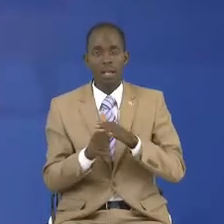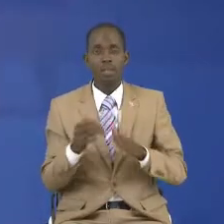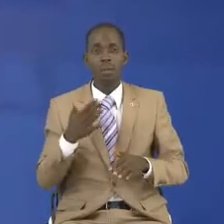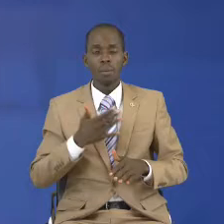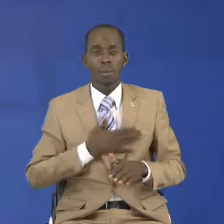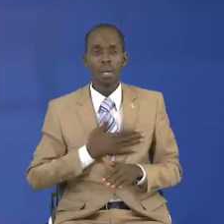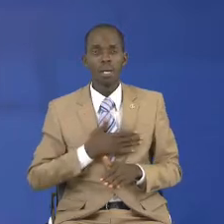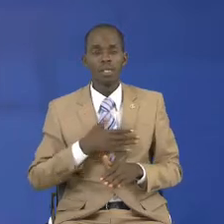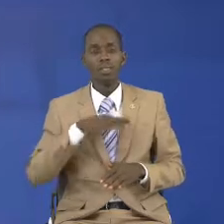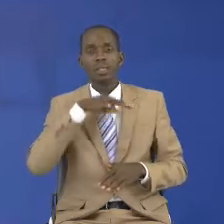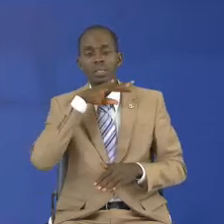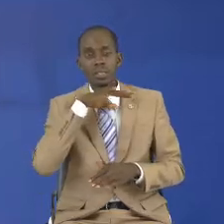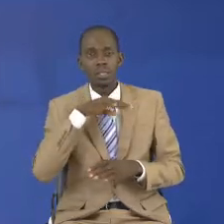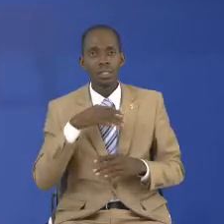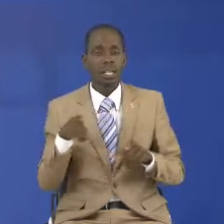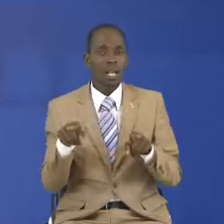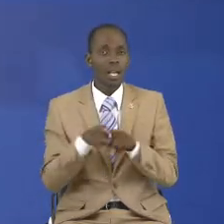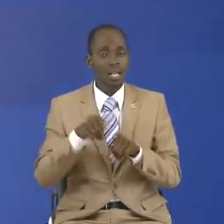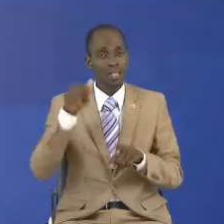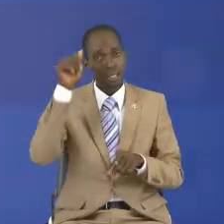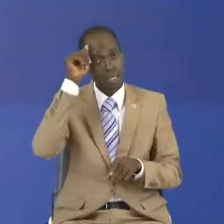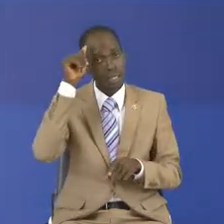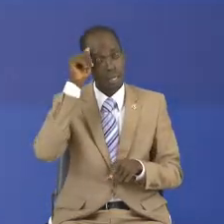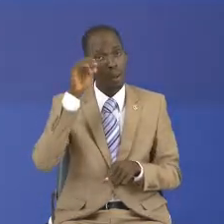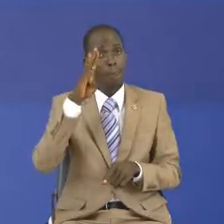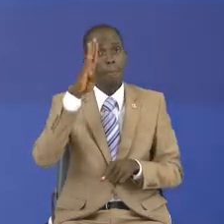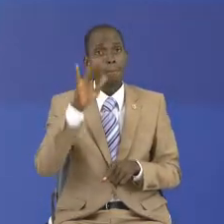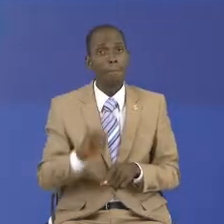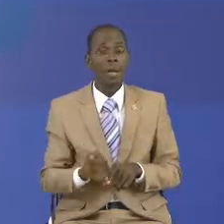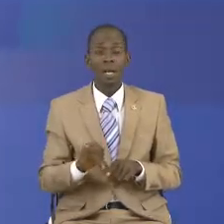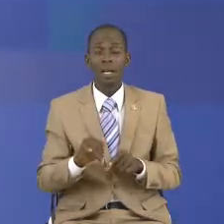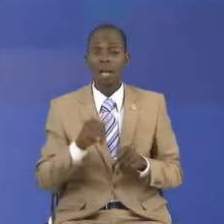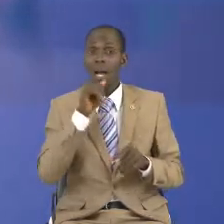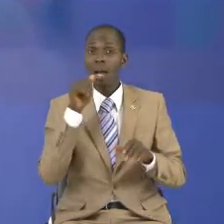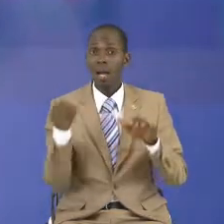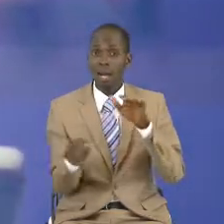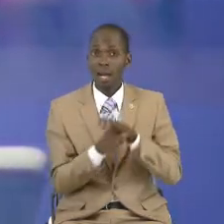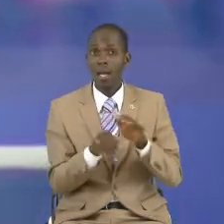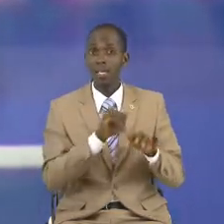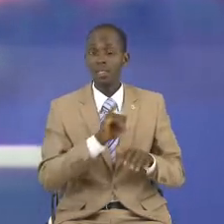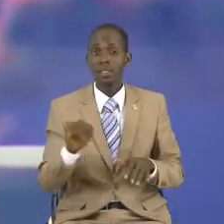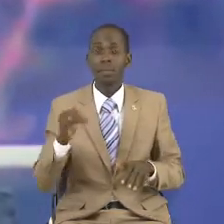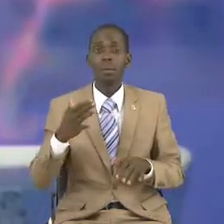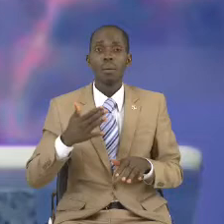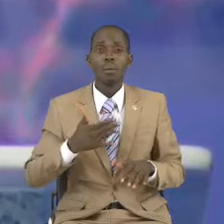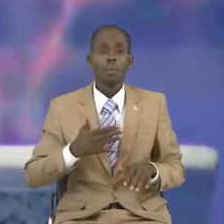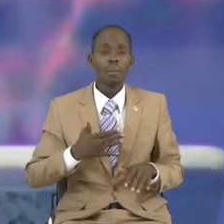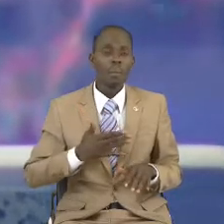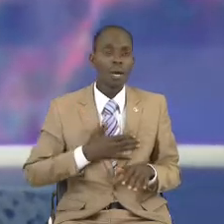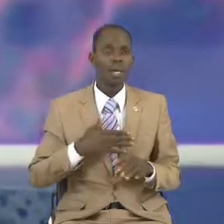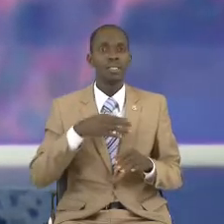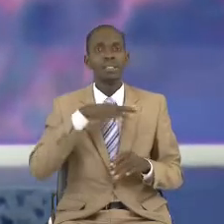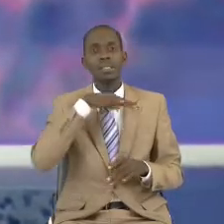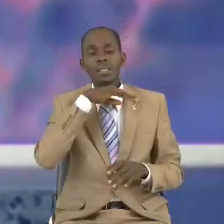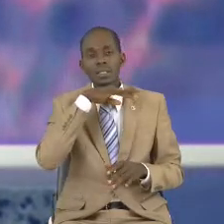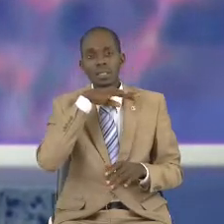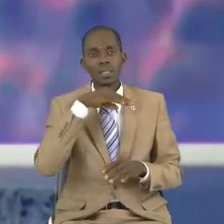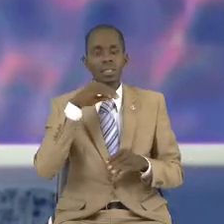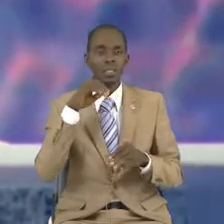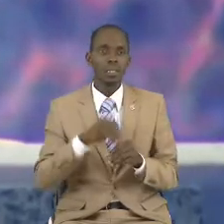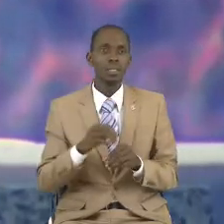as adam by hiding my iniquity in my